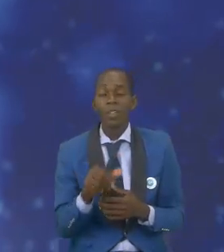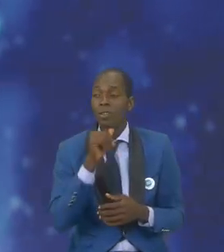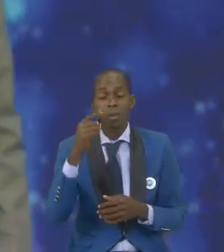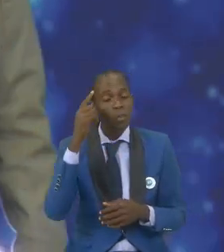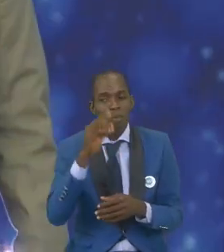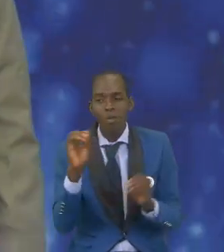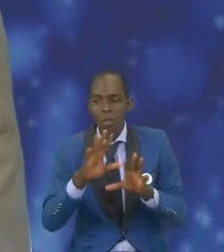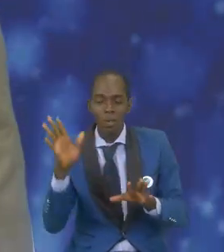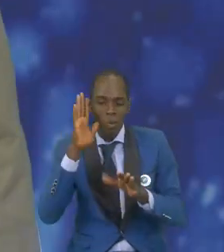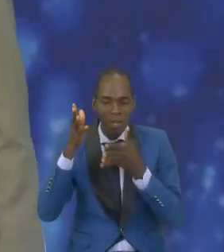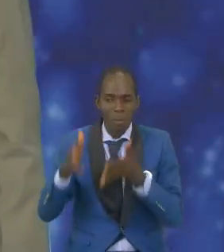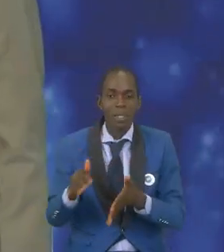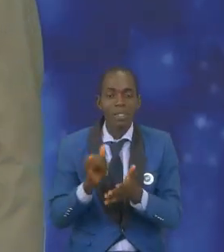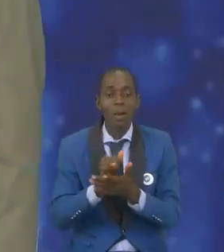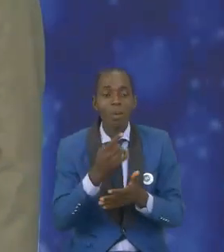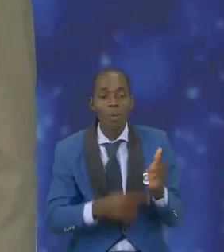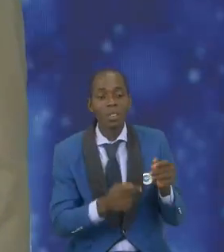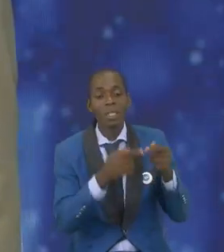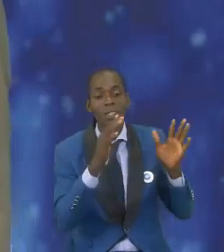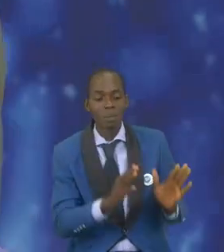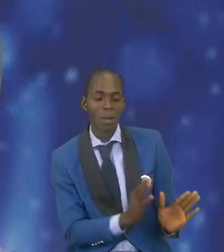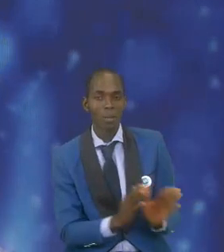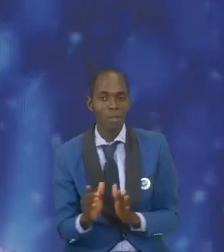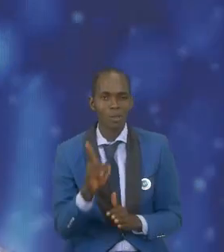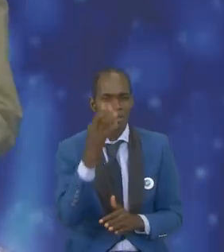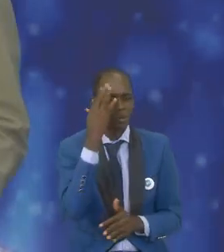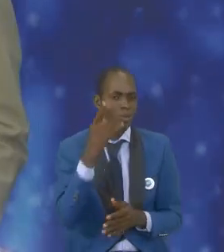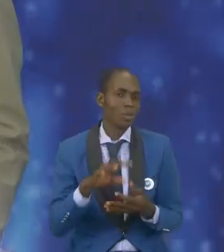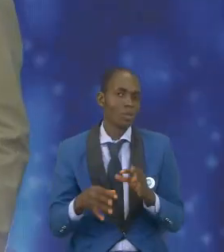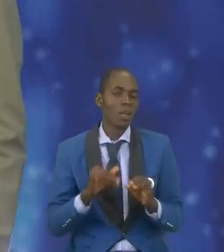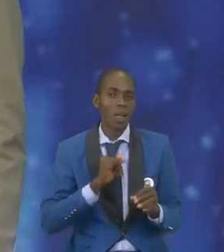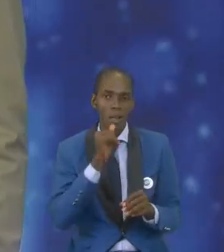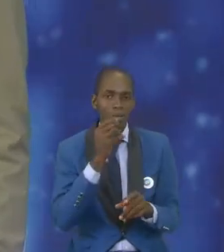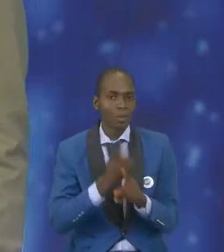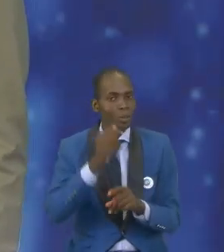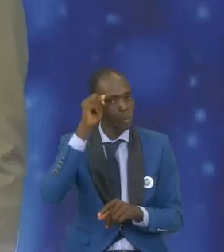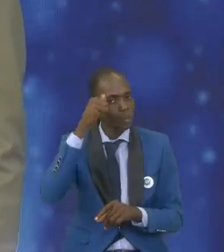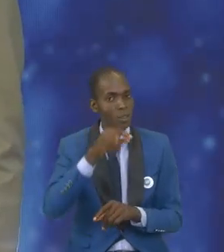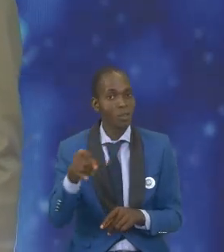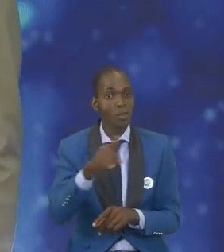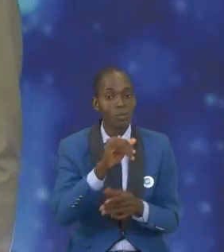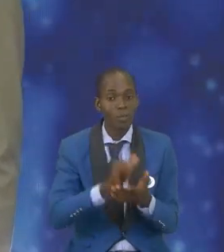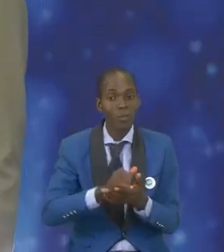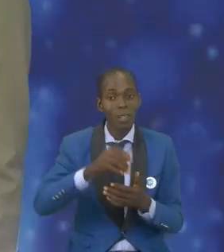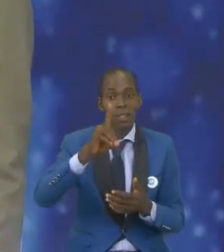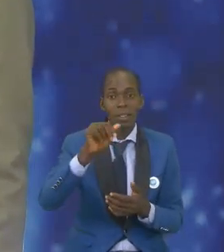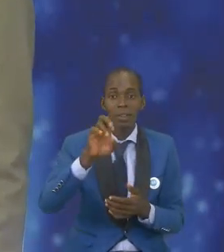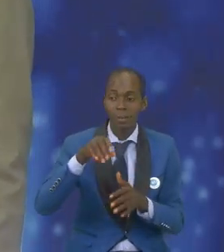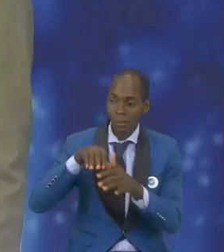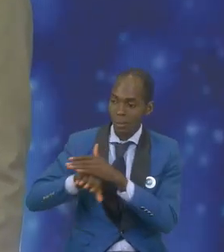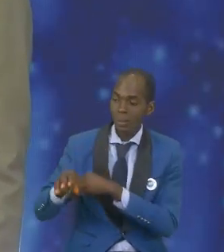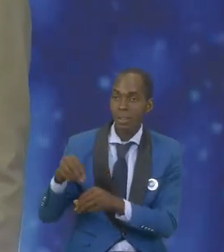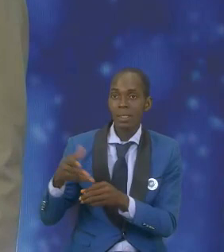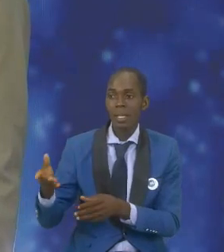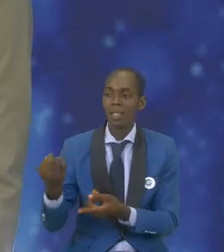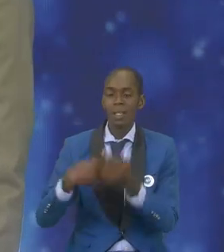they thought. And so, you know the story already. I'm just reminding you, Daniel went in and Daniel came